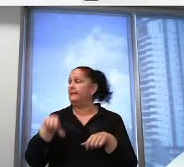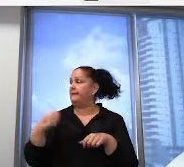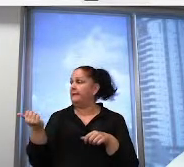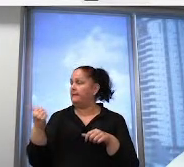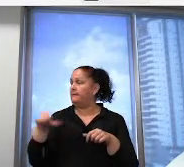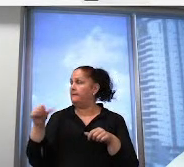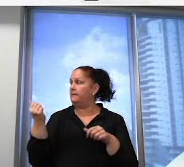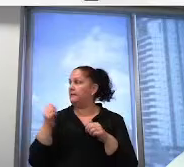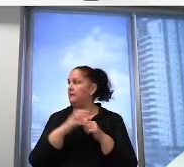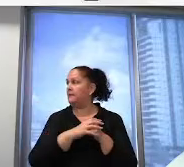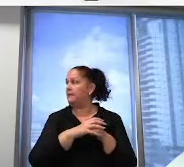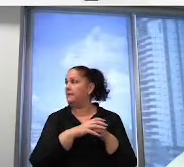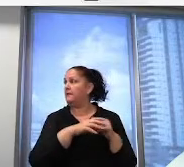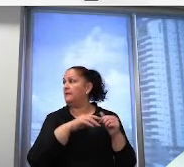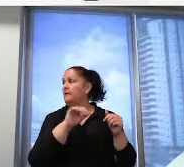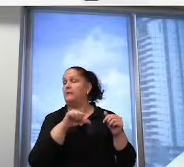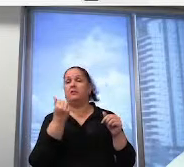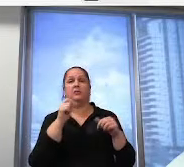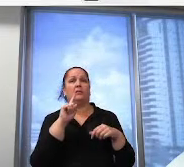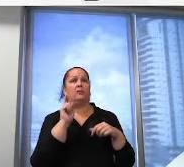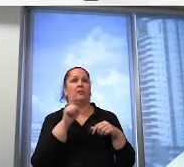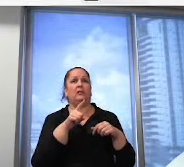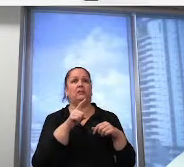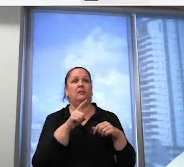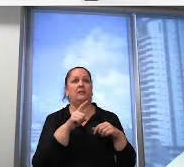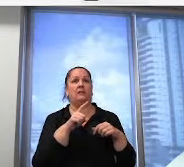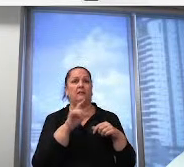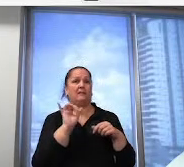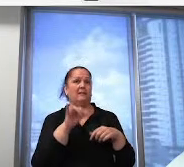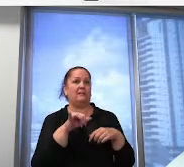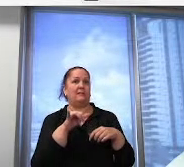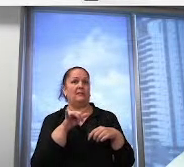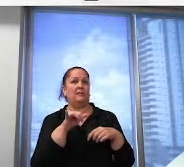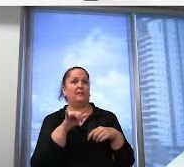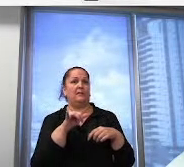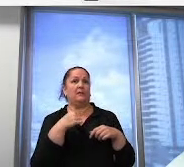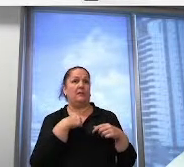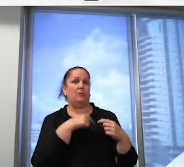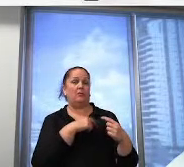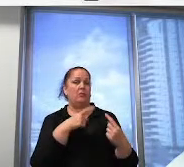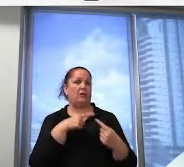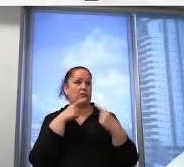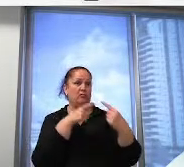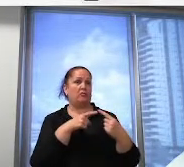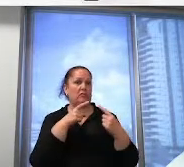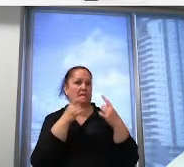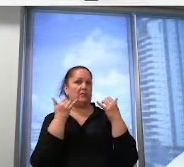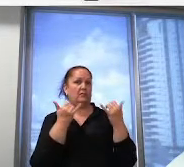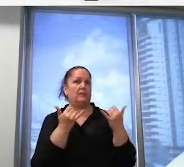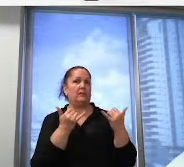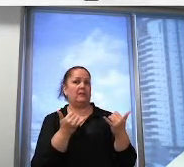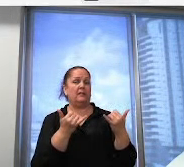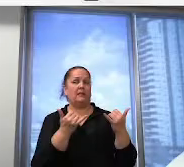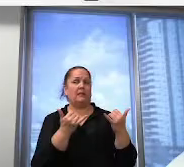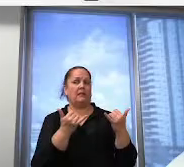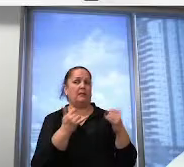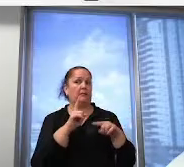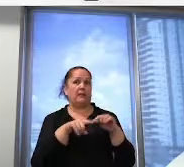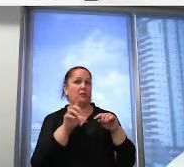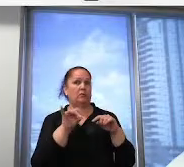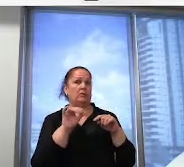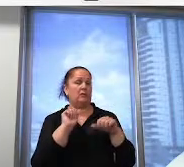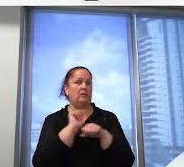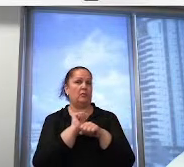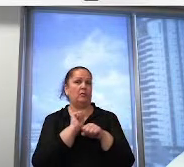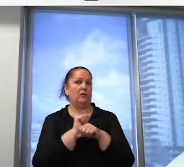Anything it needs else? to be. The other question is exactly that. Is we're struggling right now being